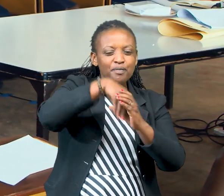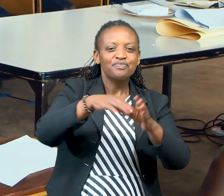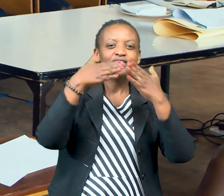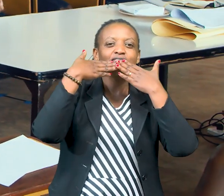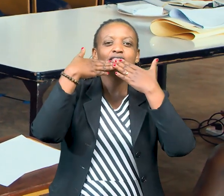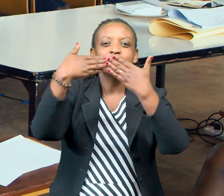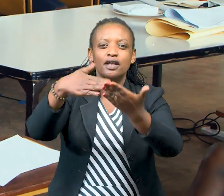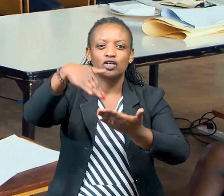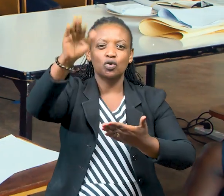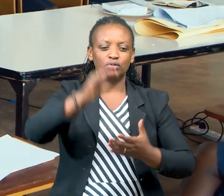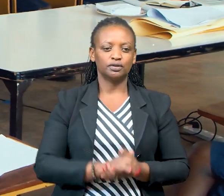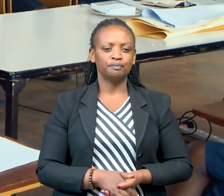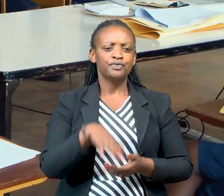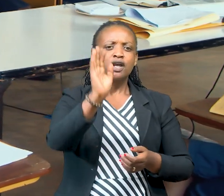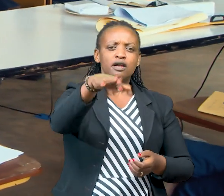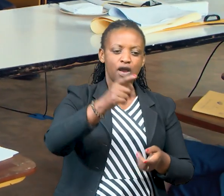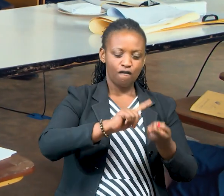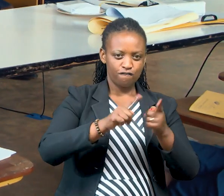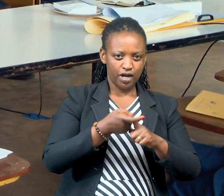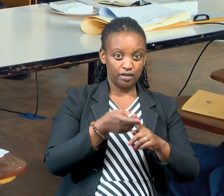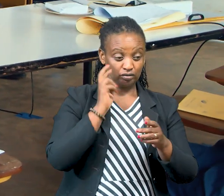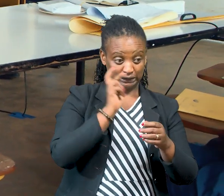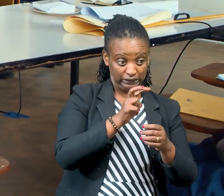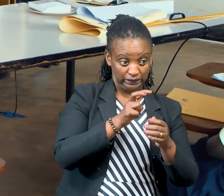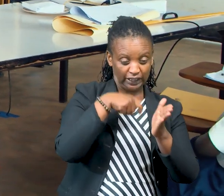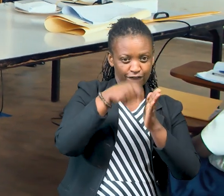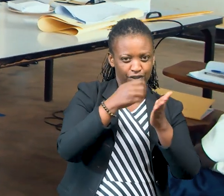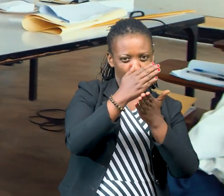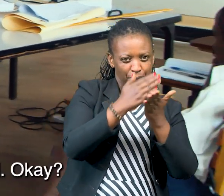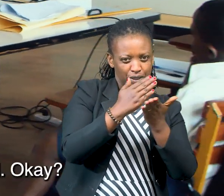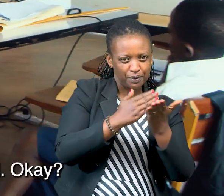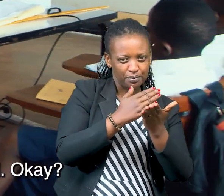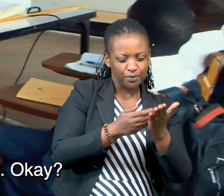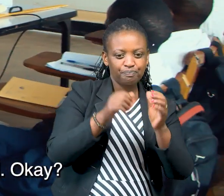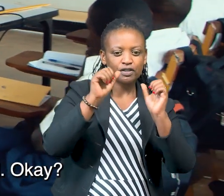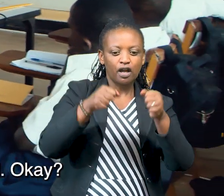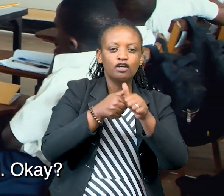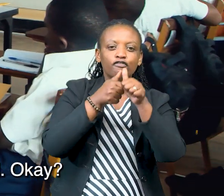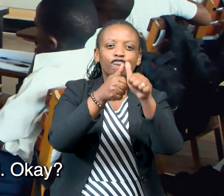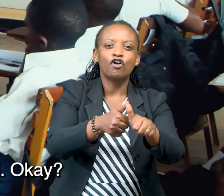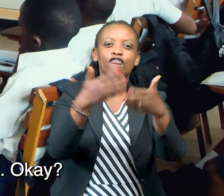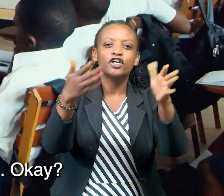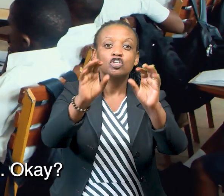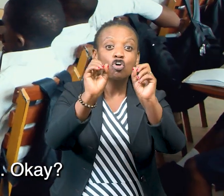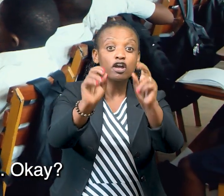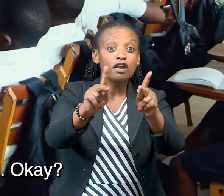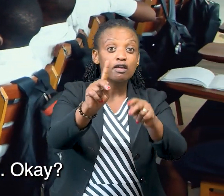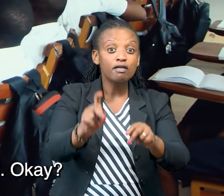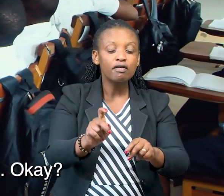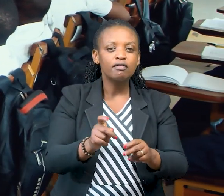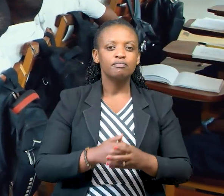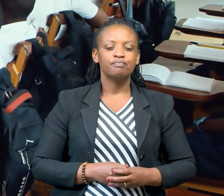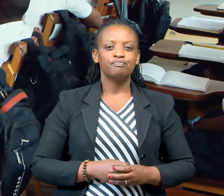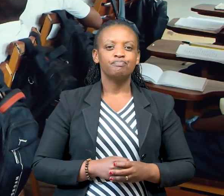Argument. Thank you so much. Friends, basing on the video, those are the parts that we have followed.